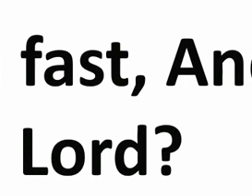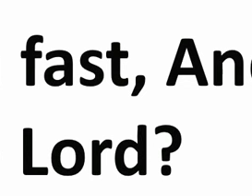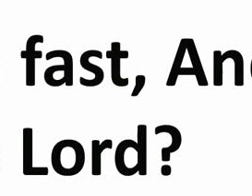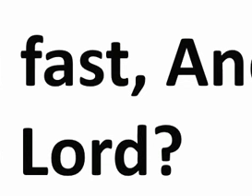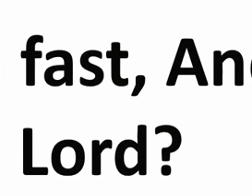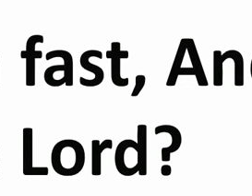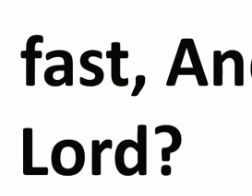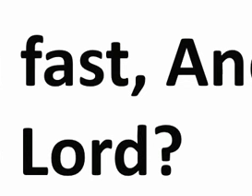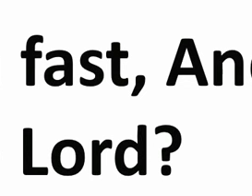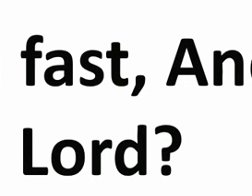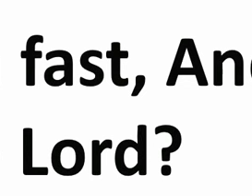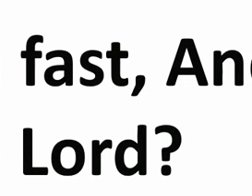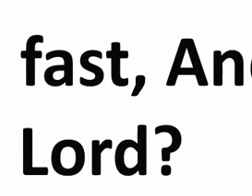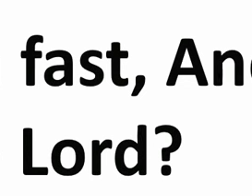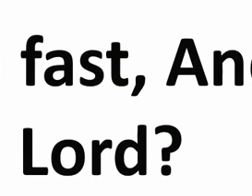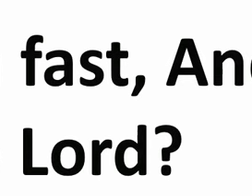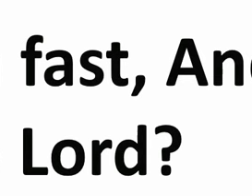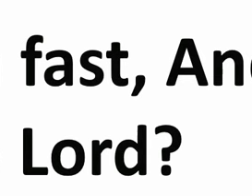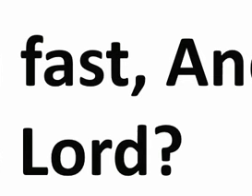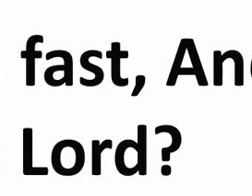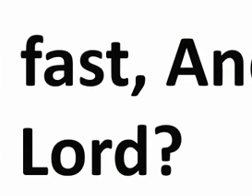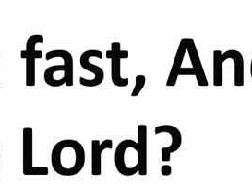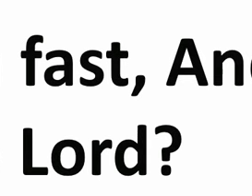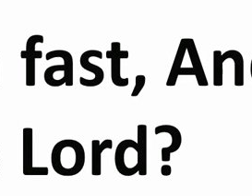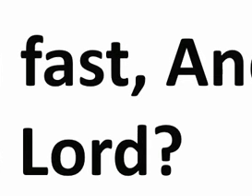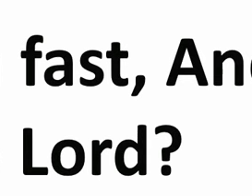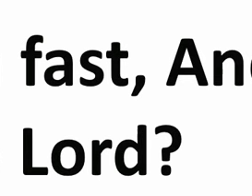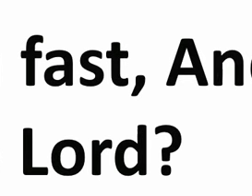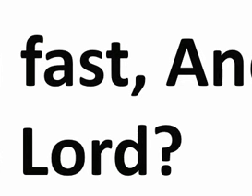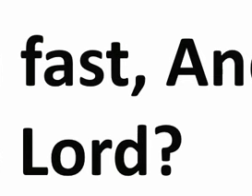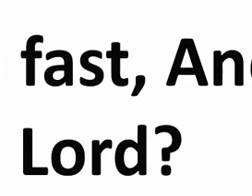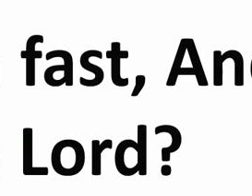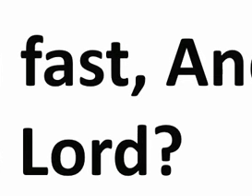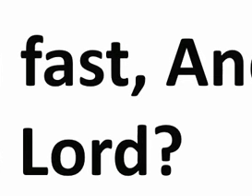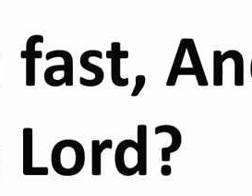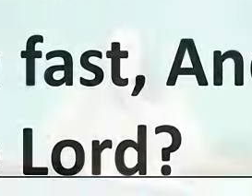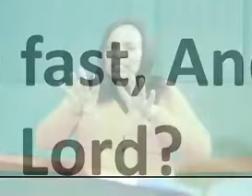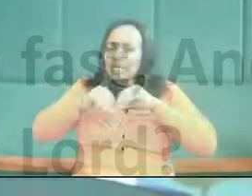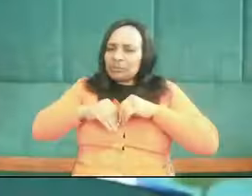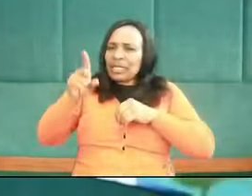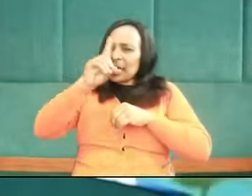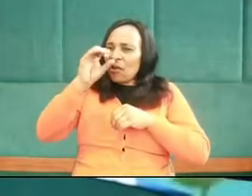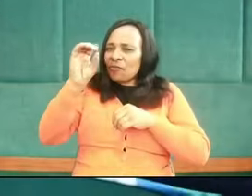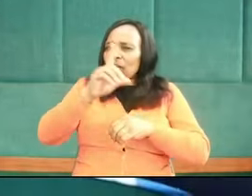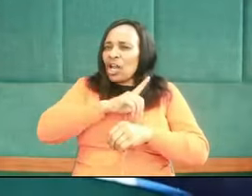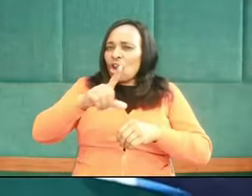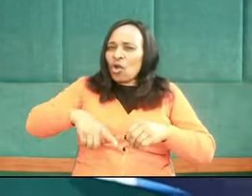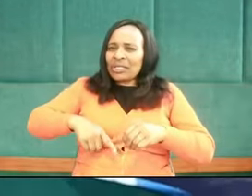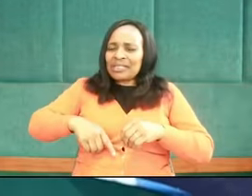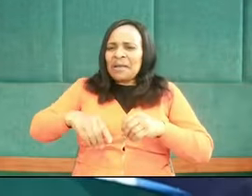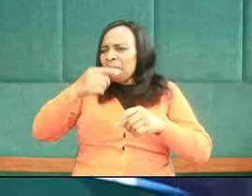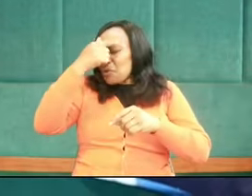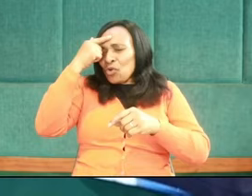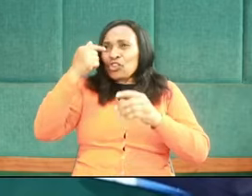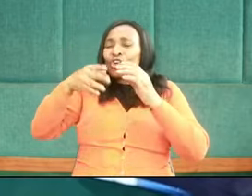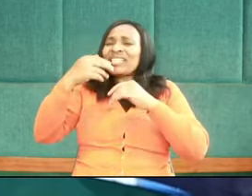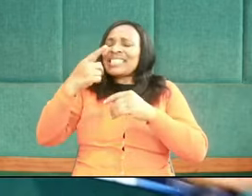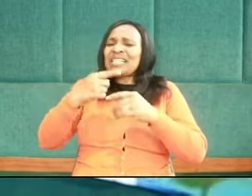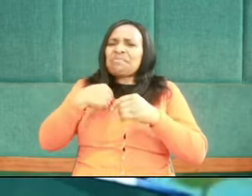ashes? Would you call this a fast, unacceptable day to the Lord? So God says, I don't need your fast.